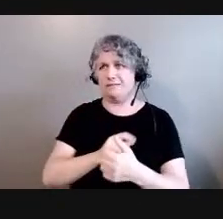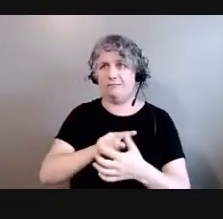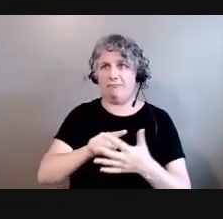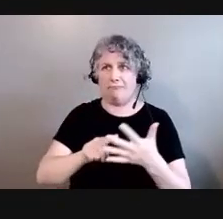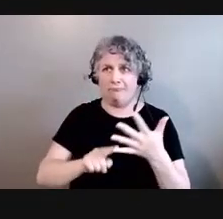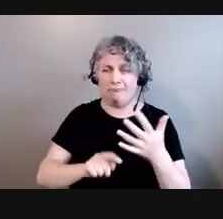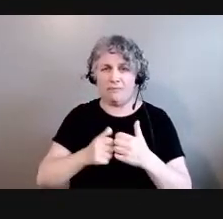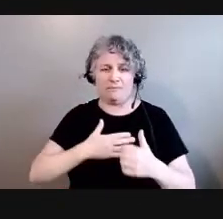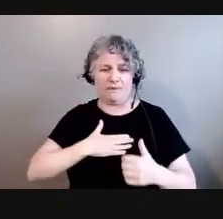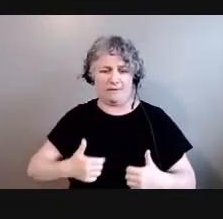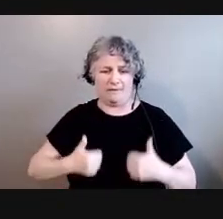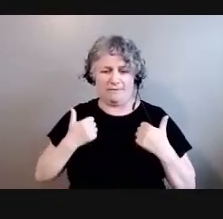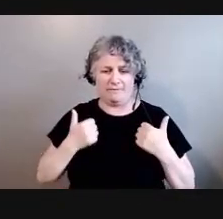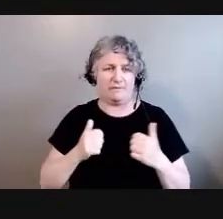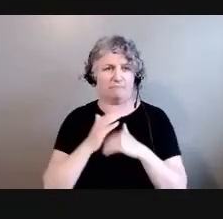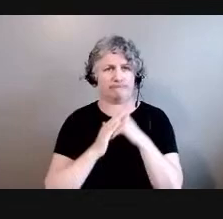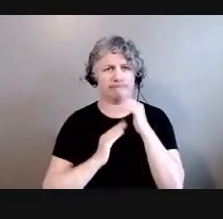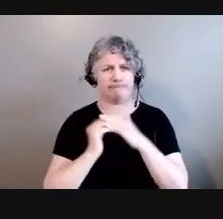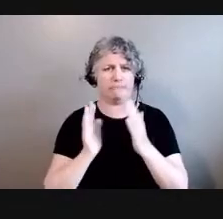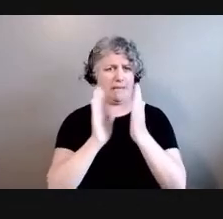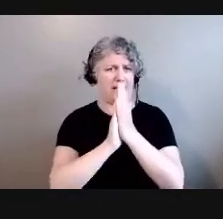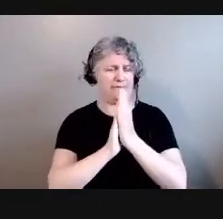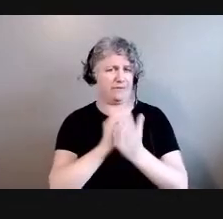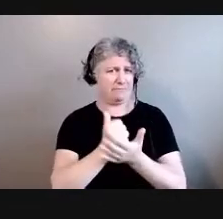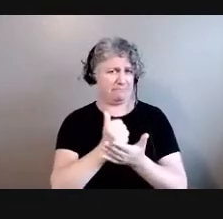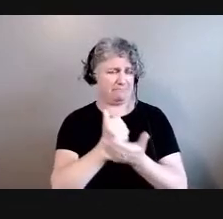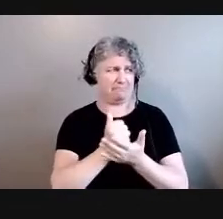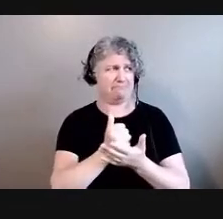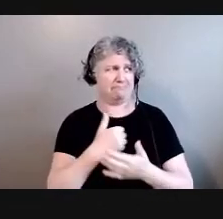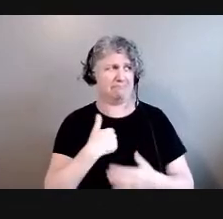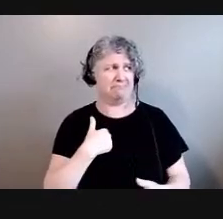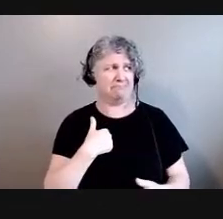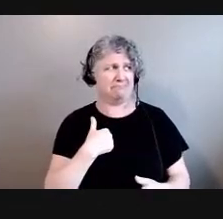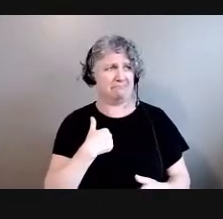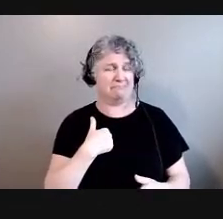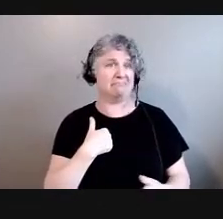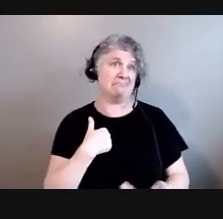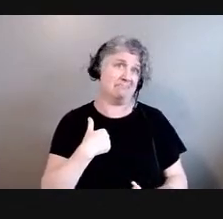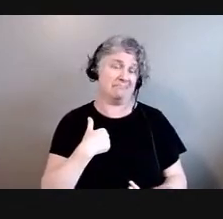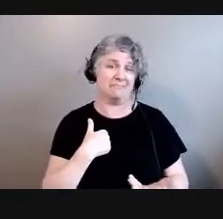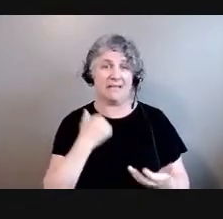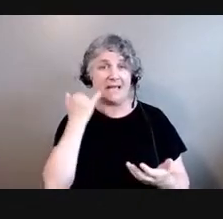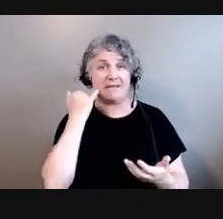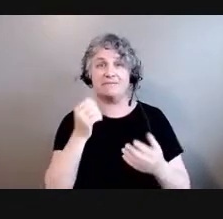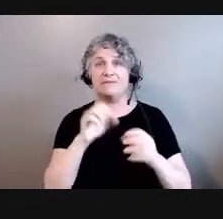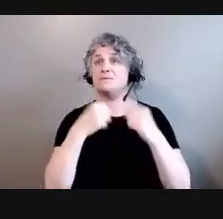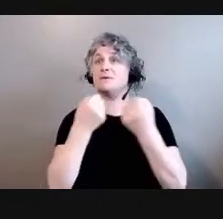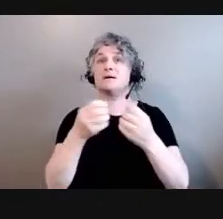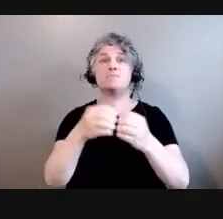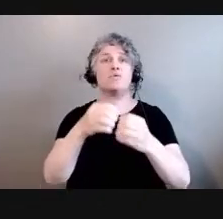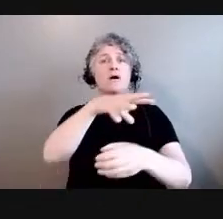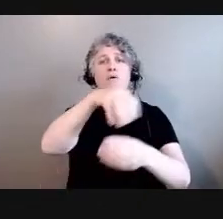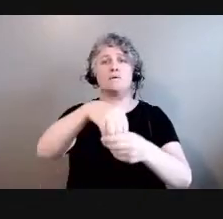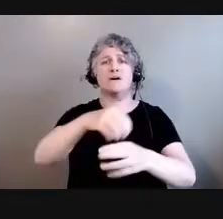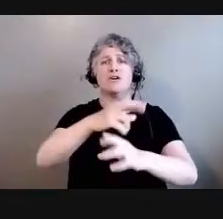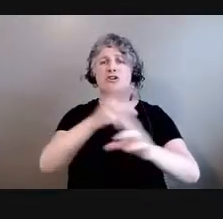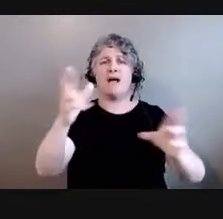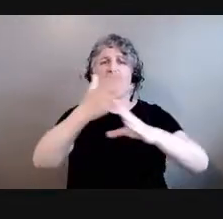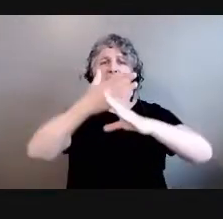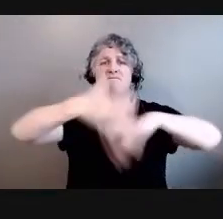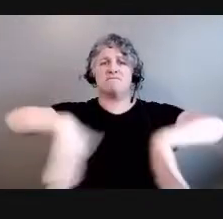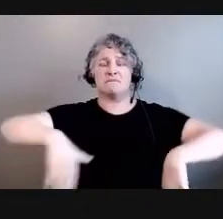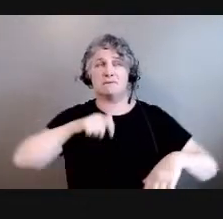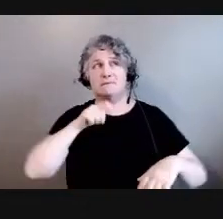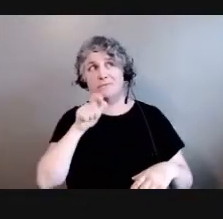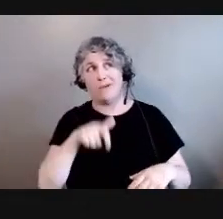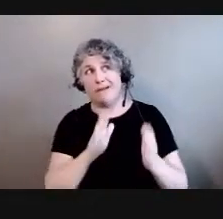get comfortable asking for help, and how if we built a more inclusive society, that I wouldn't have had to ask for